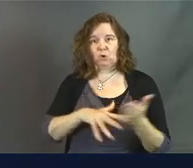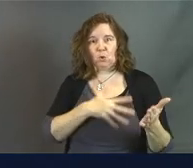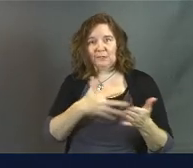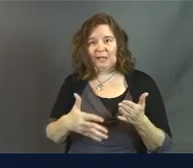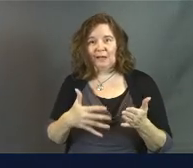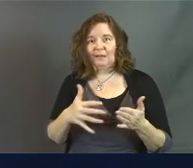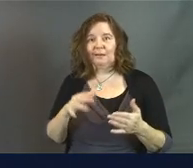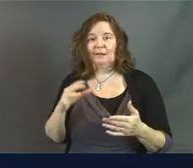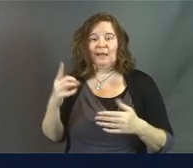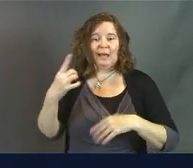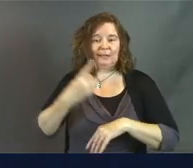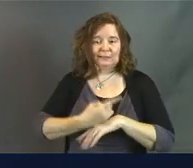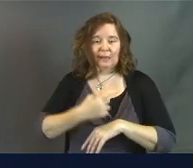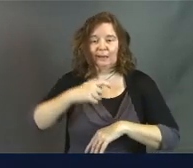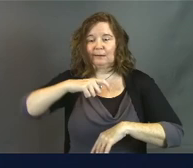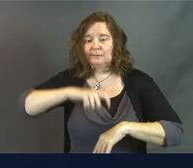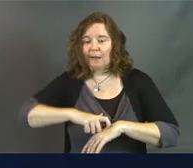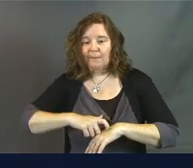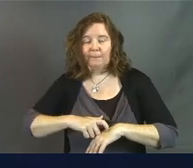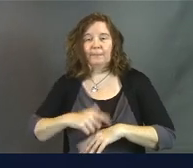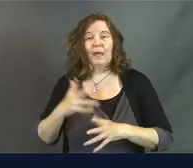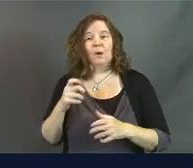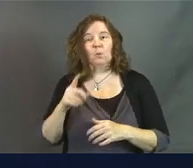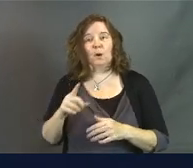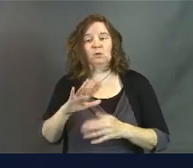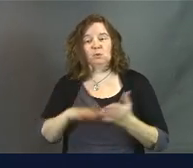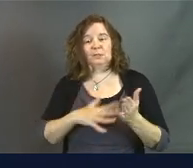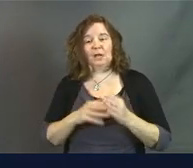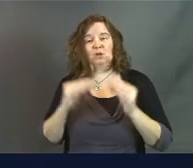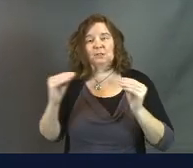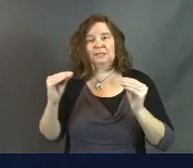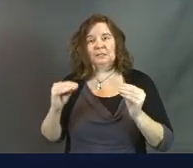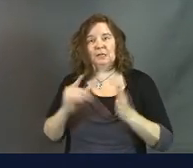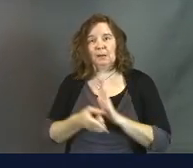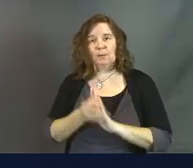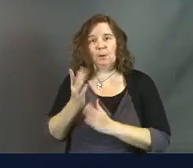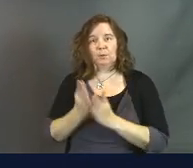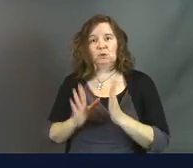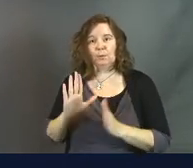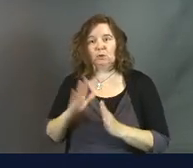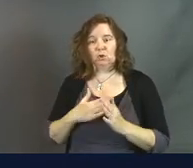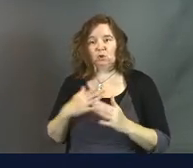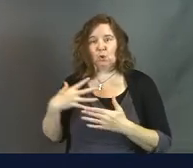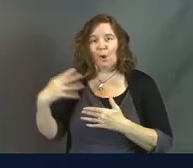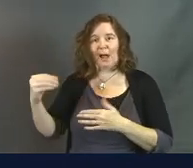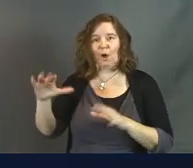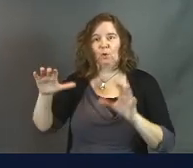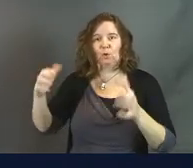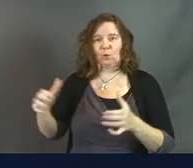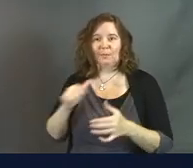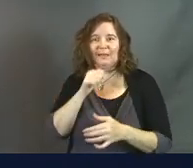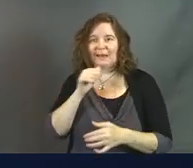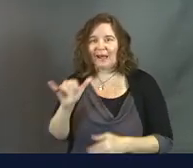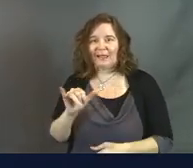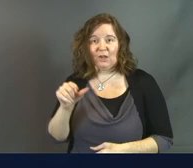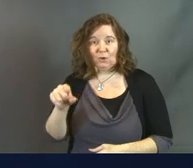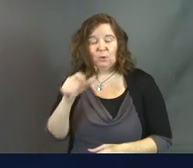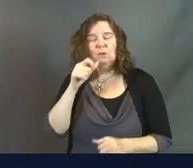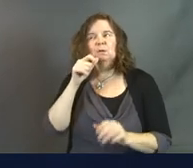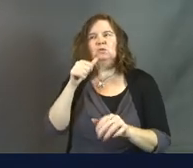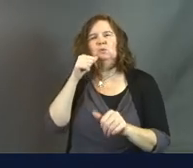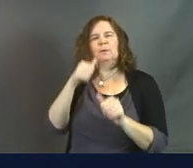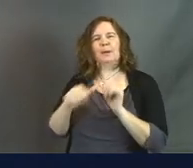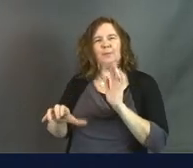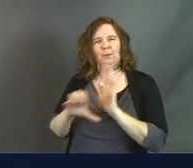schedule. A date, a time. And I want you to schedule a teachable moment with someone that's in your outgroup, somebody not like you. Do you remember